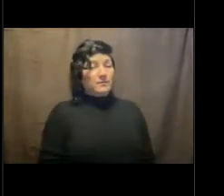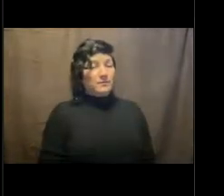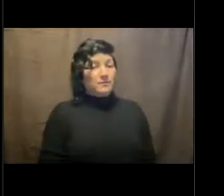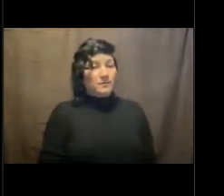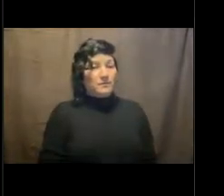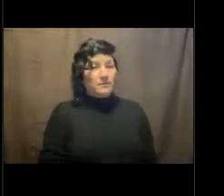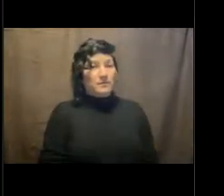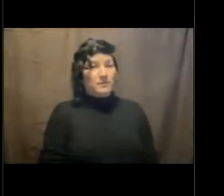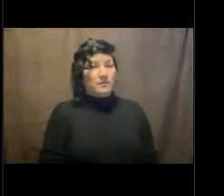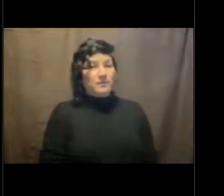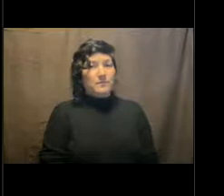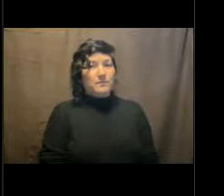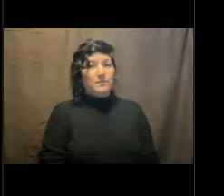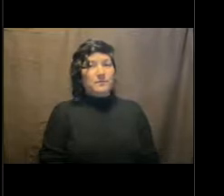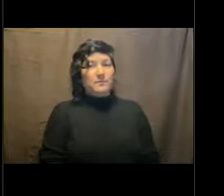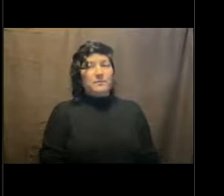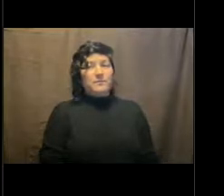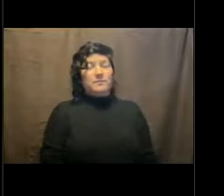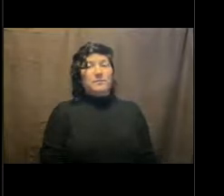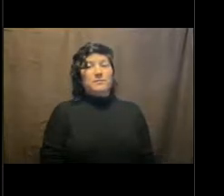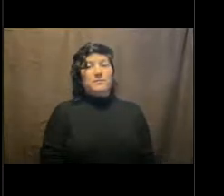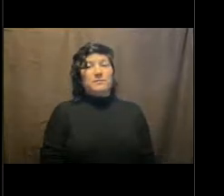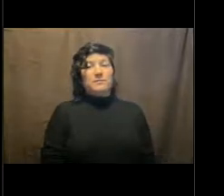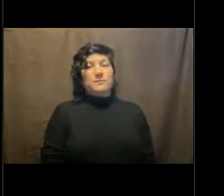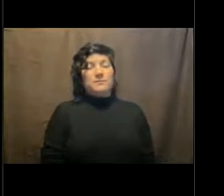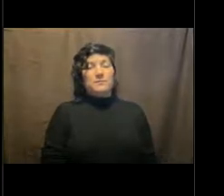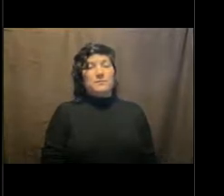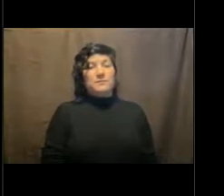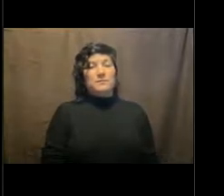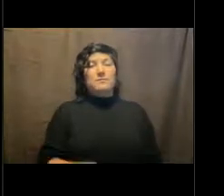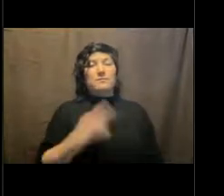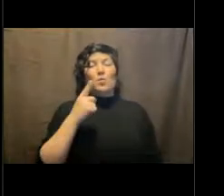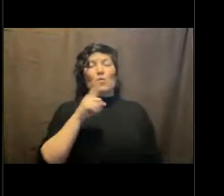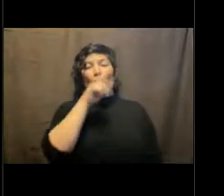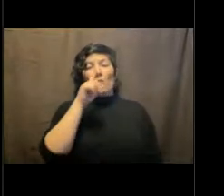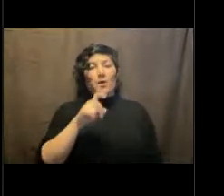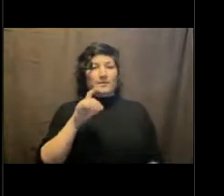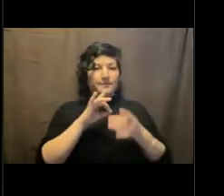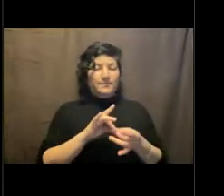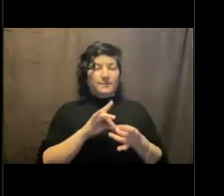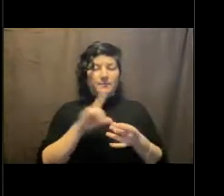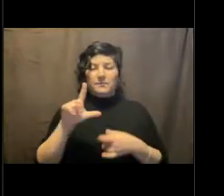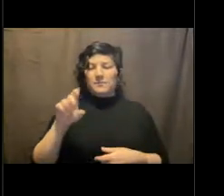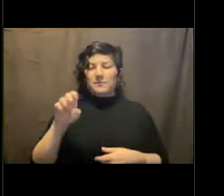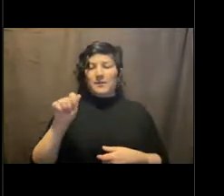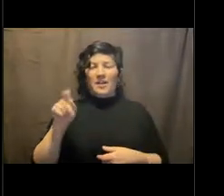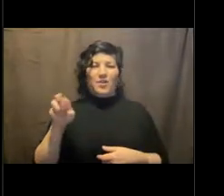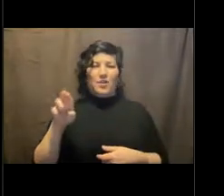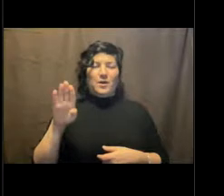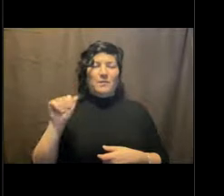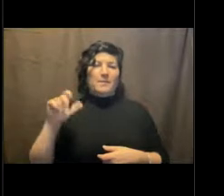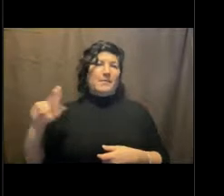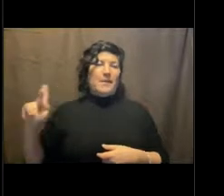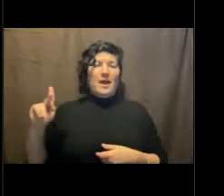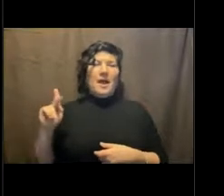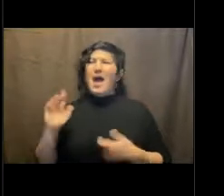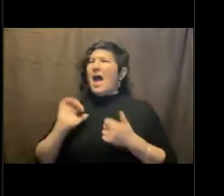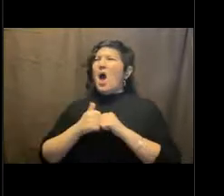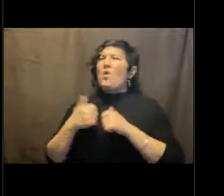let's see, we've got one question on leatherback turtles. So how do they avoid being stung if they're eating